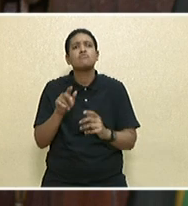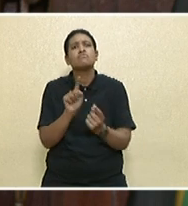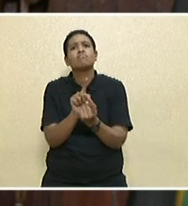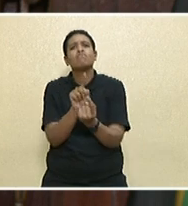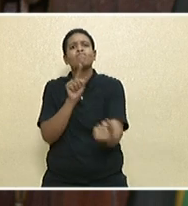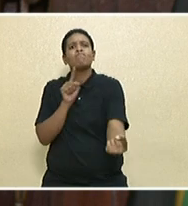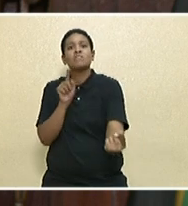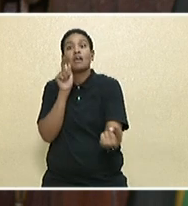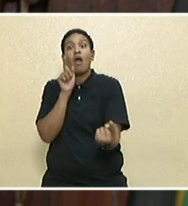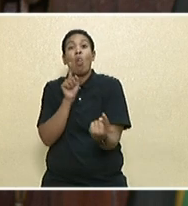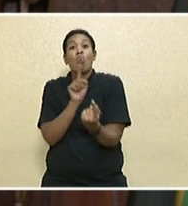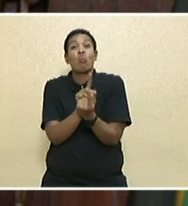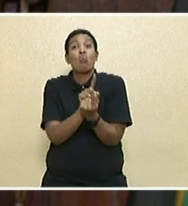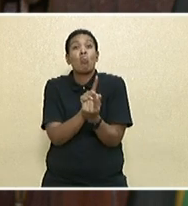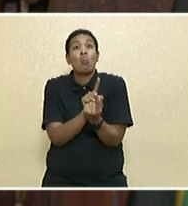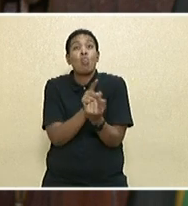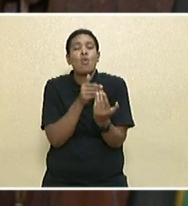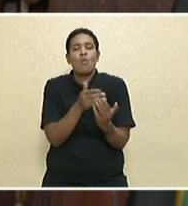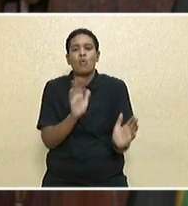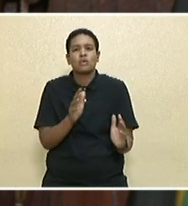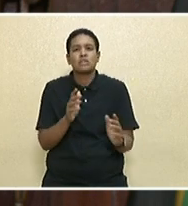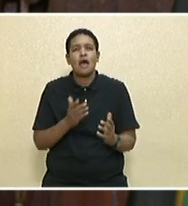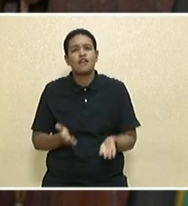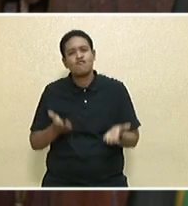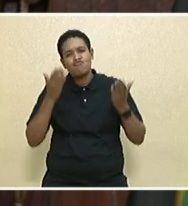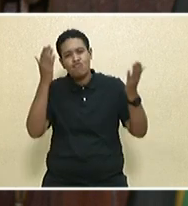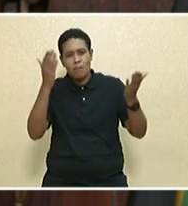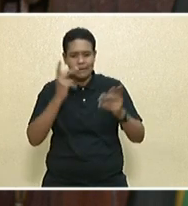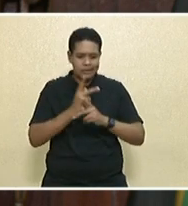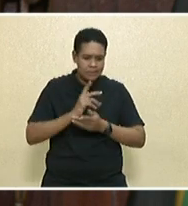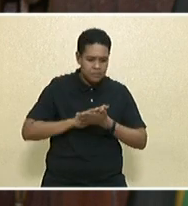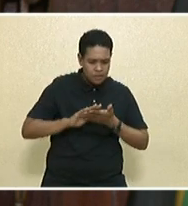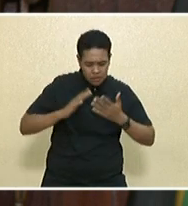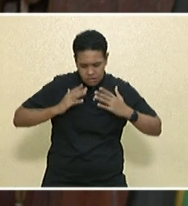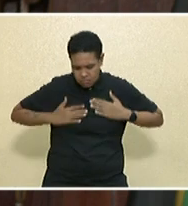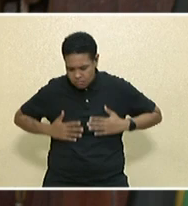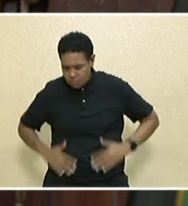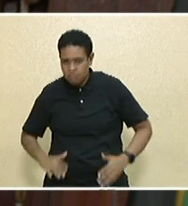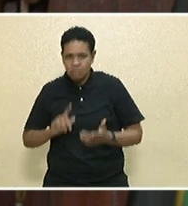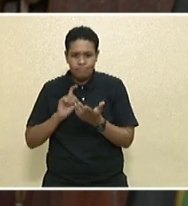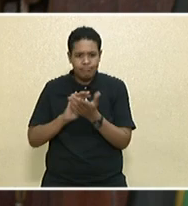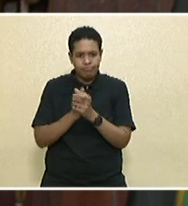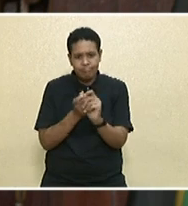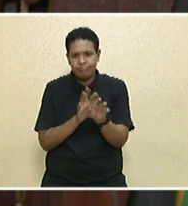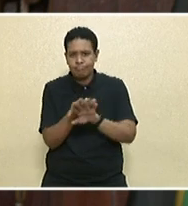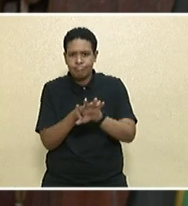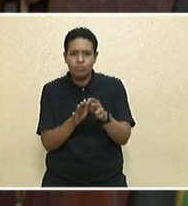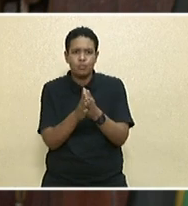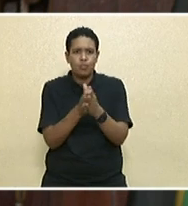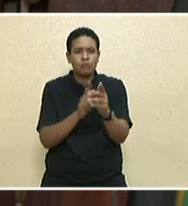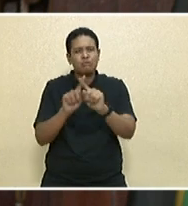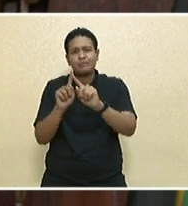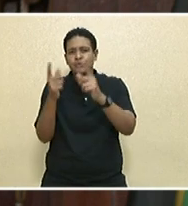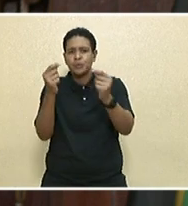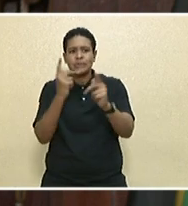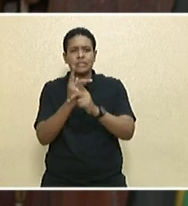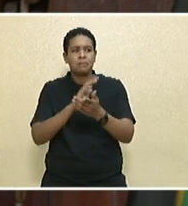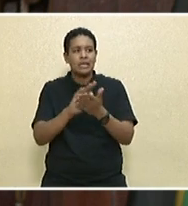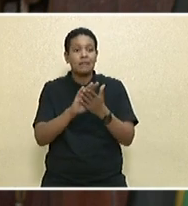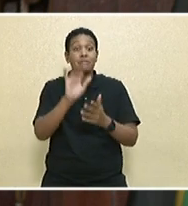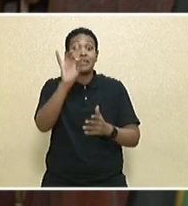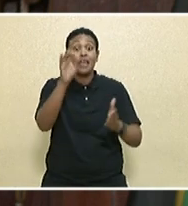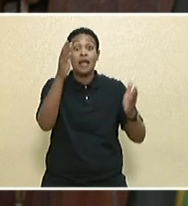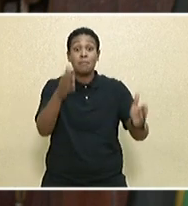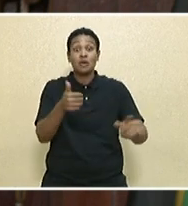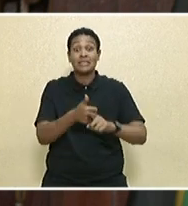and the recommended hygiene practices. The Ministry of Health has 8 persons, I gather, under surveillance